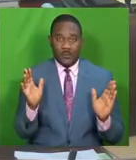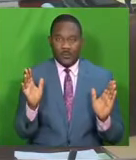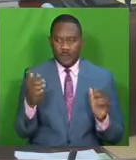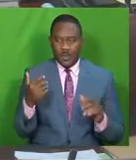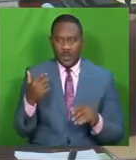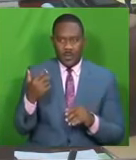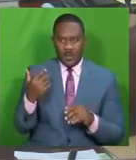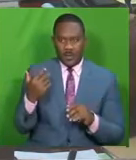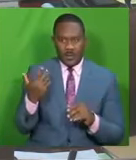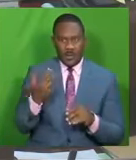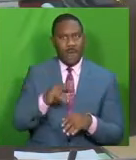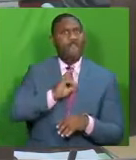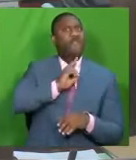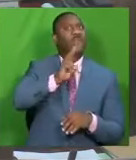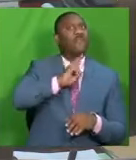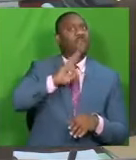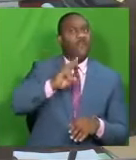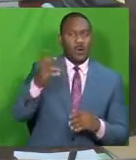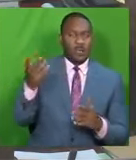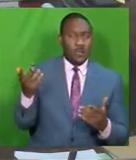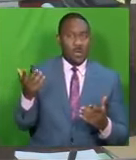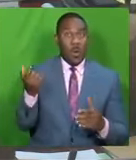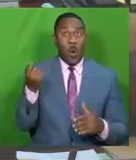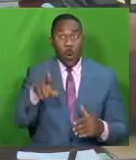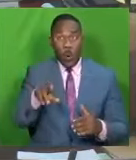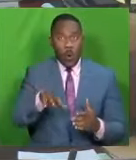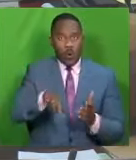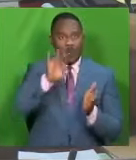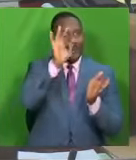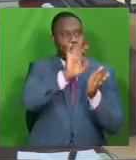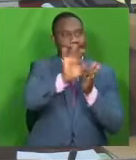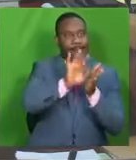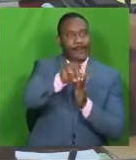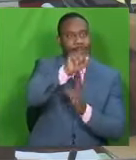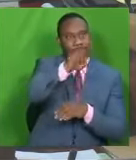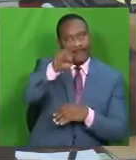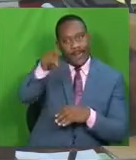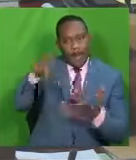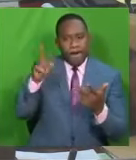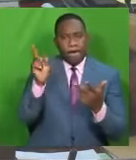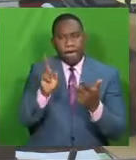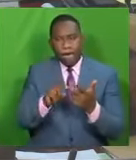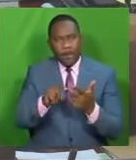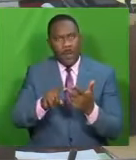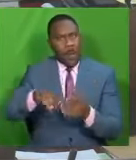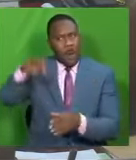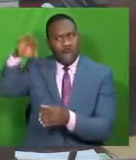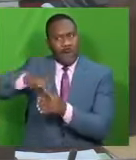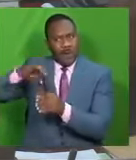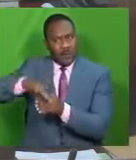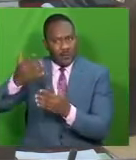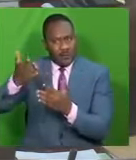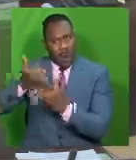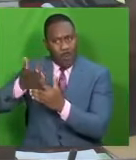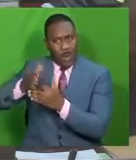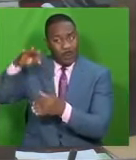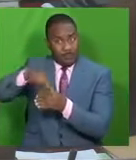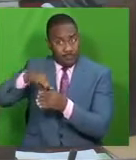it is either a voice vote, Or a head count. or a head count, or a ballot, or a